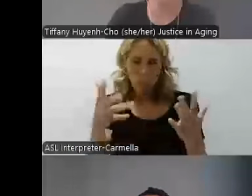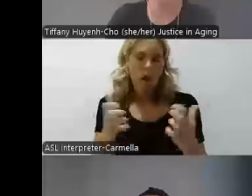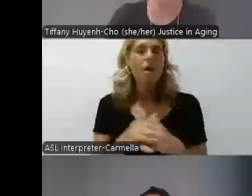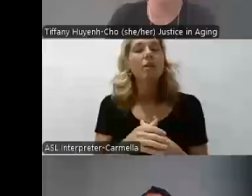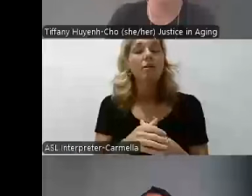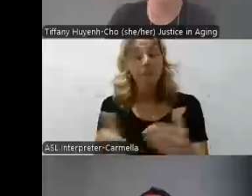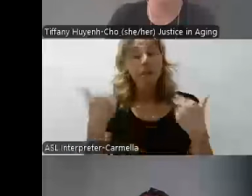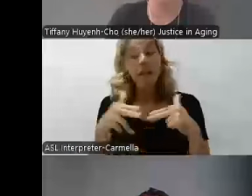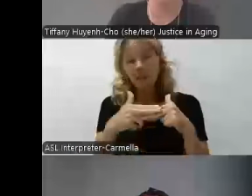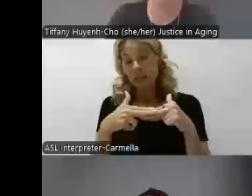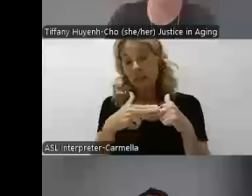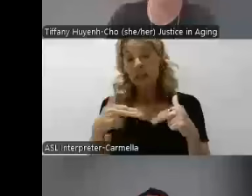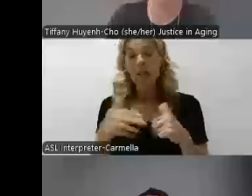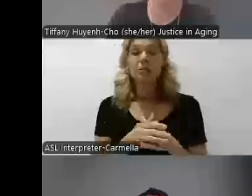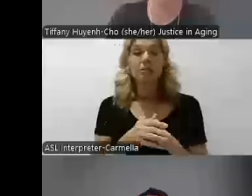Next slide.